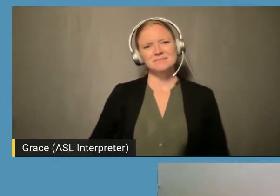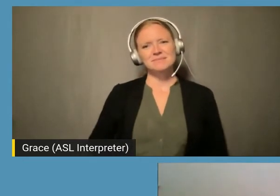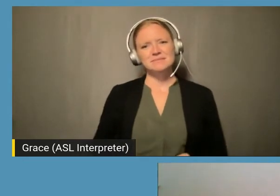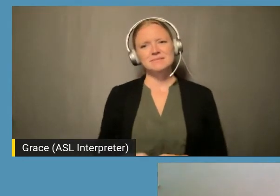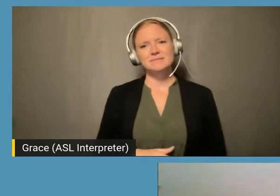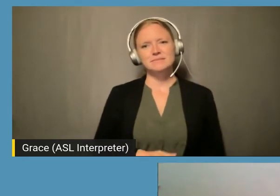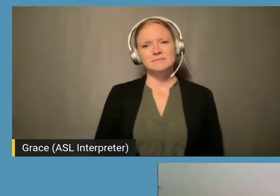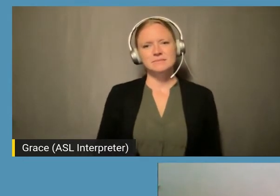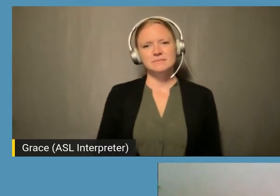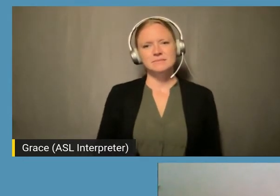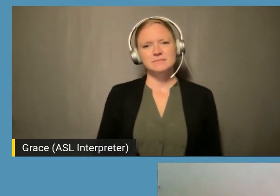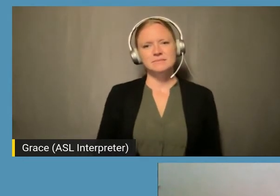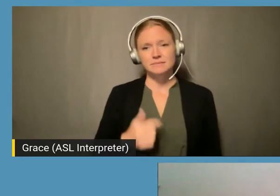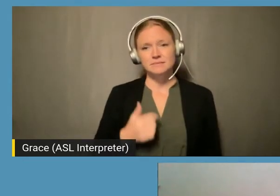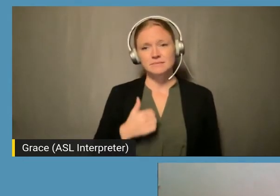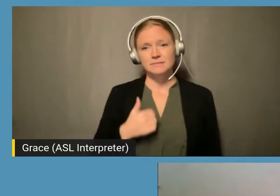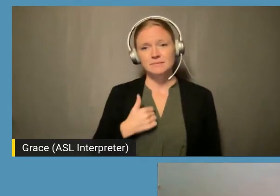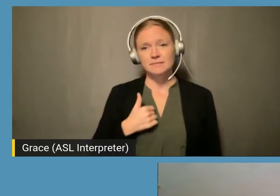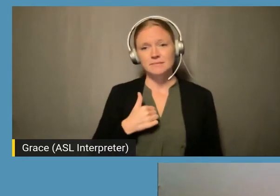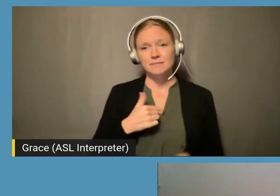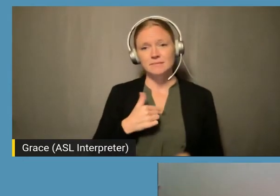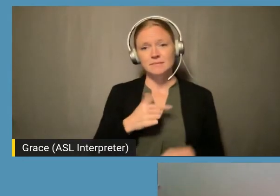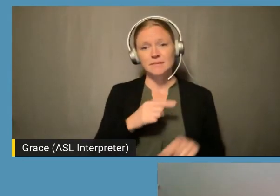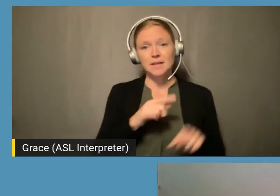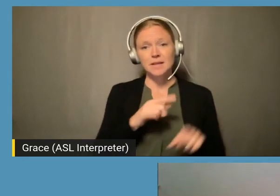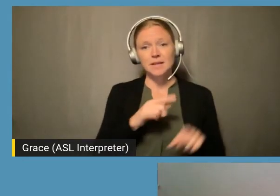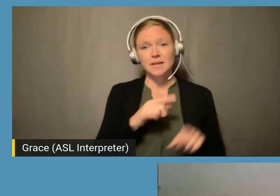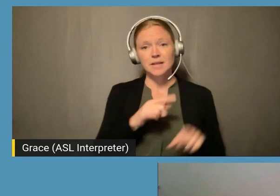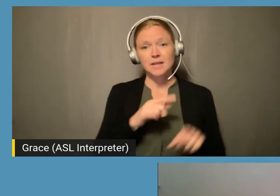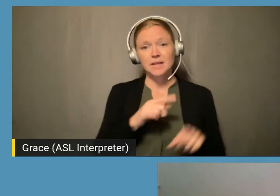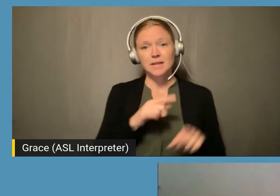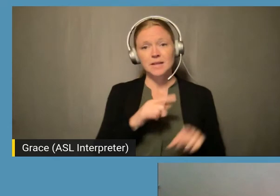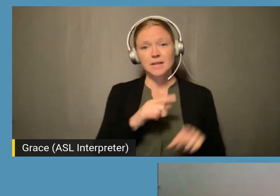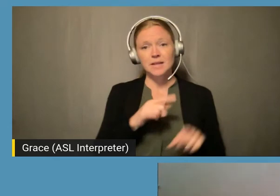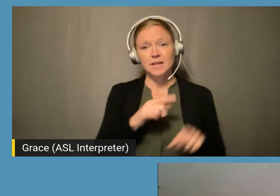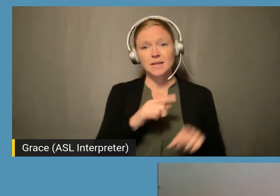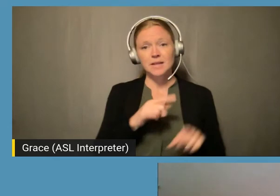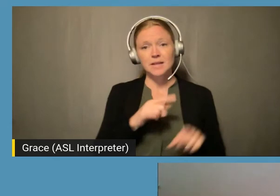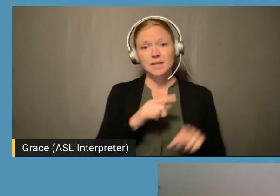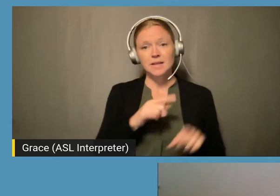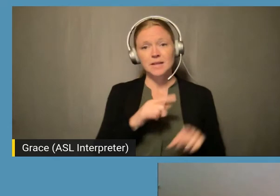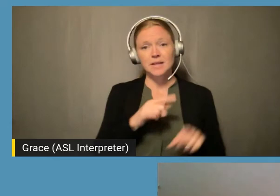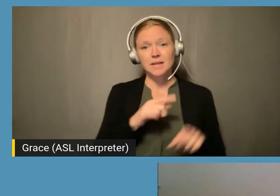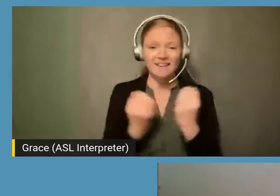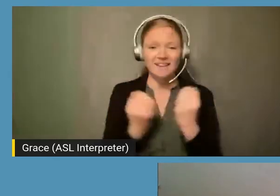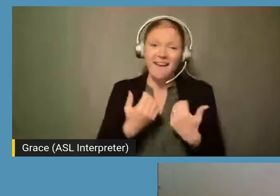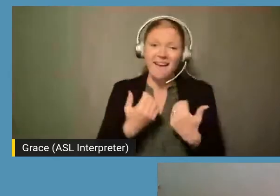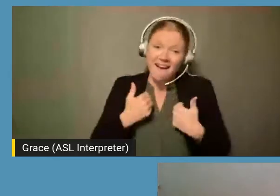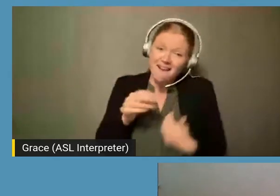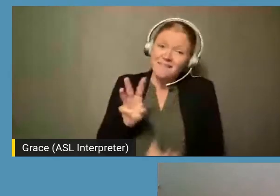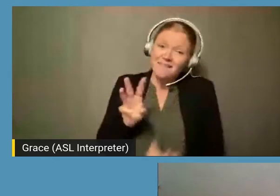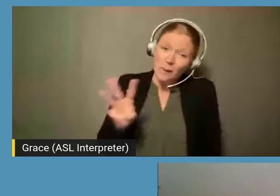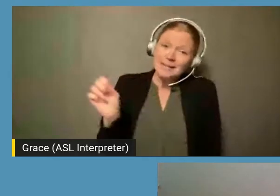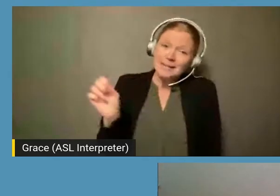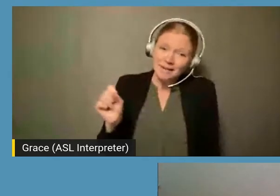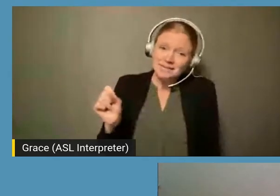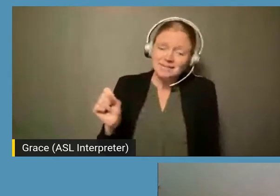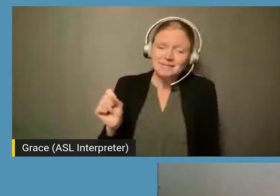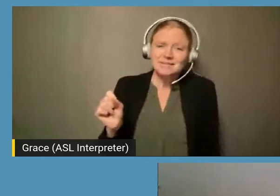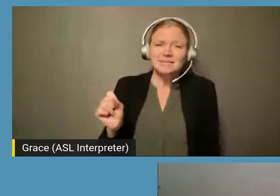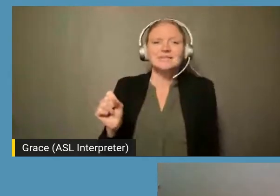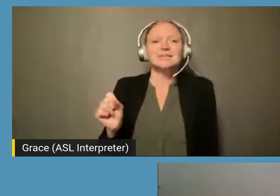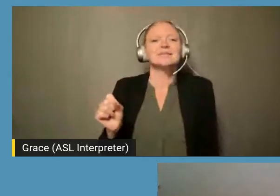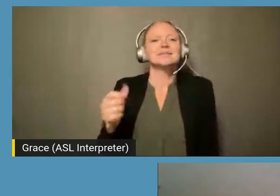I'm also your target audience as the director of an organization that has a website. That I'm